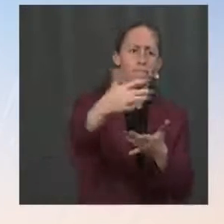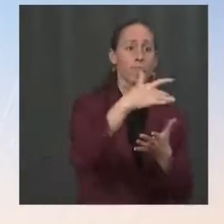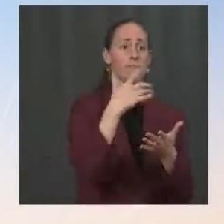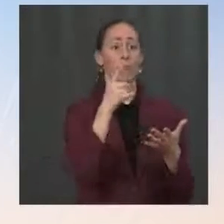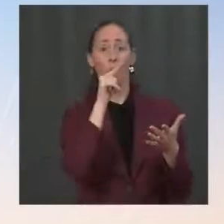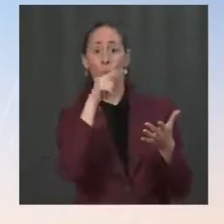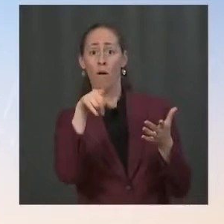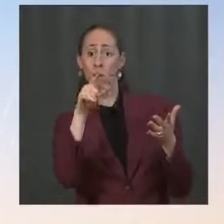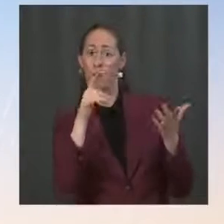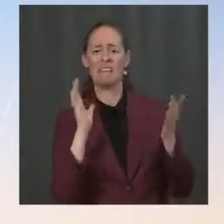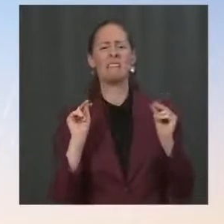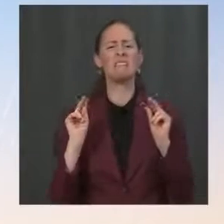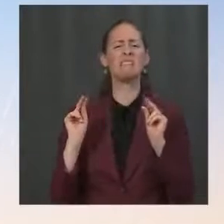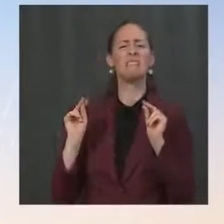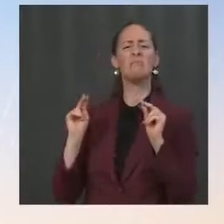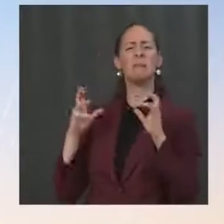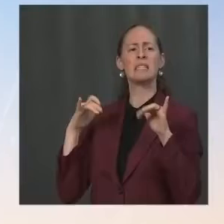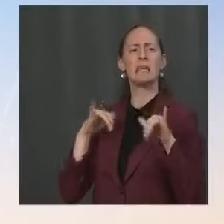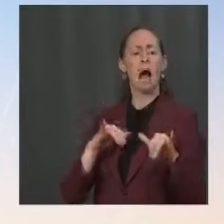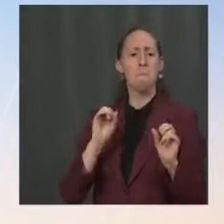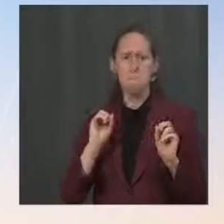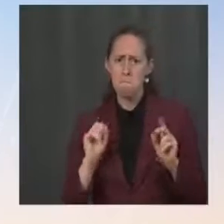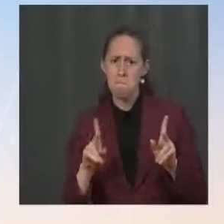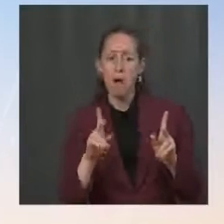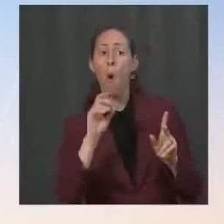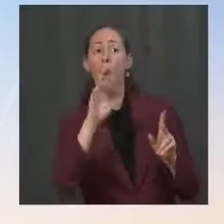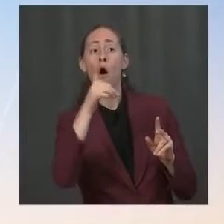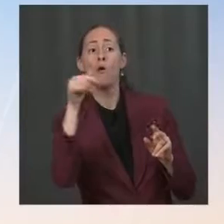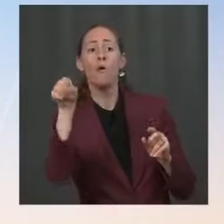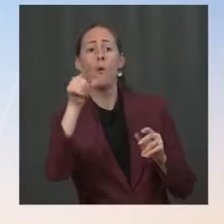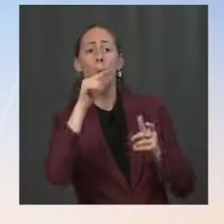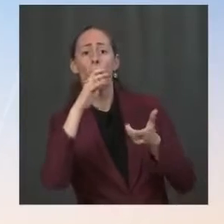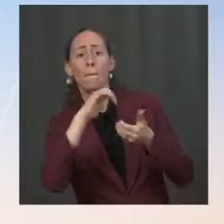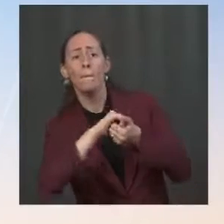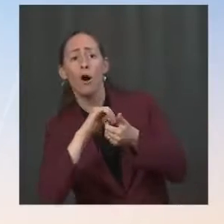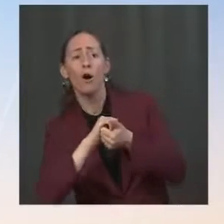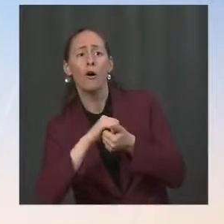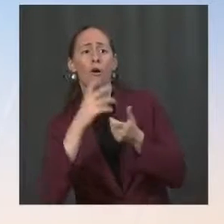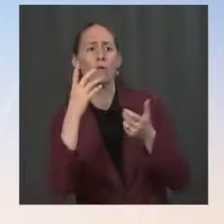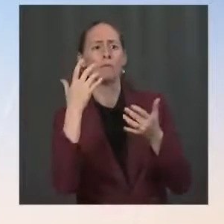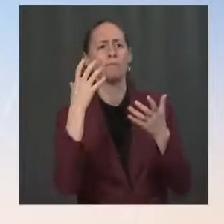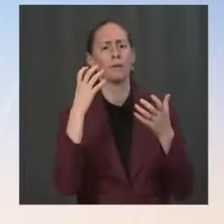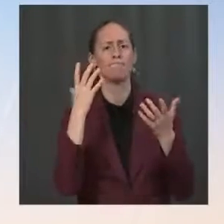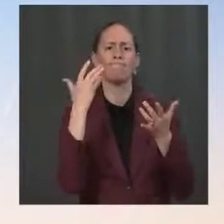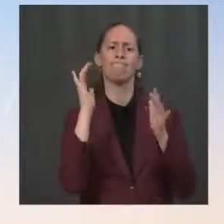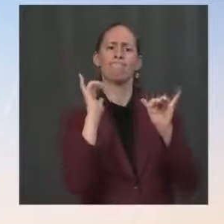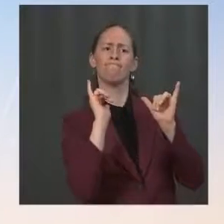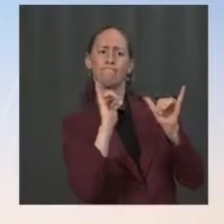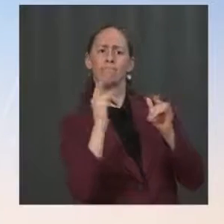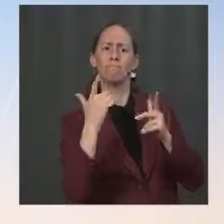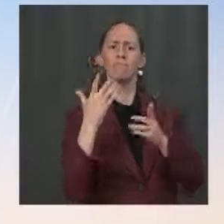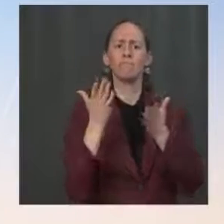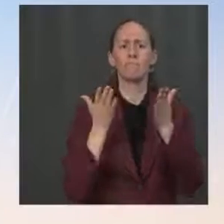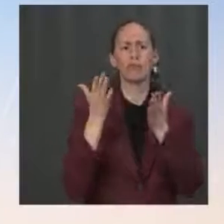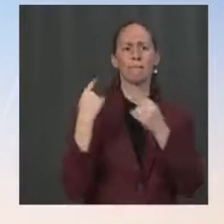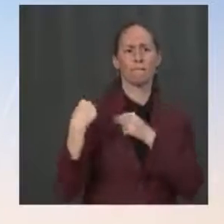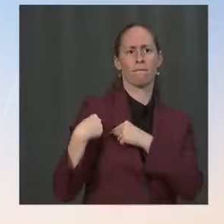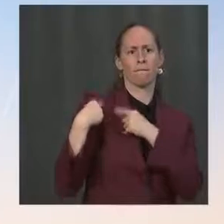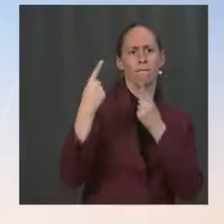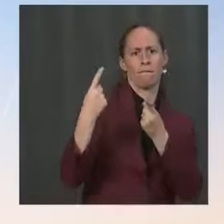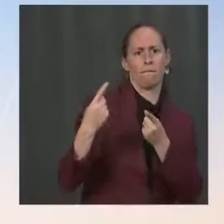getting partners out and those who have served alongside the United States over the last 20 years. And just real quick, on the